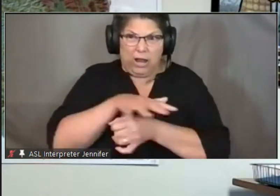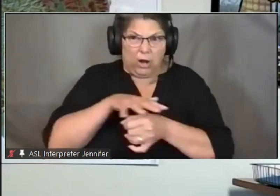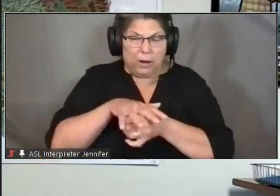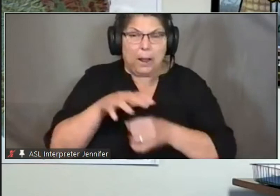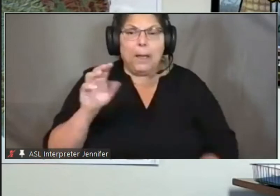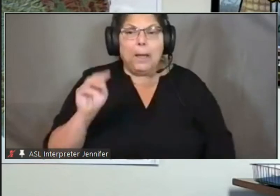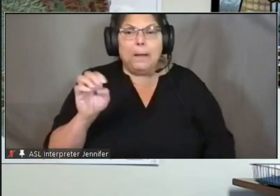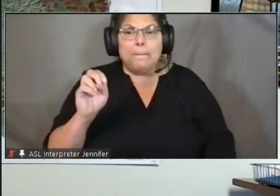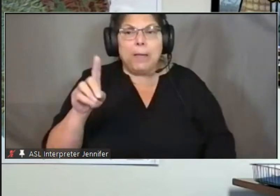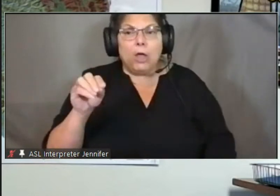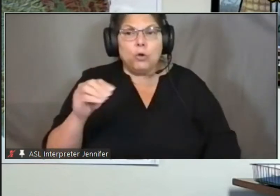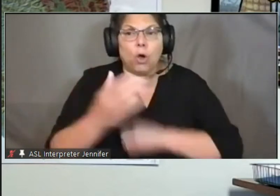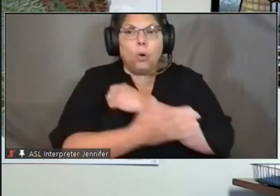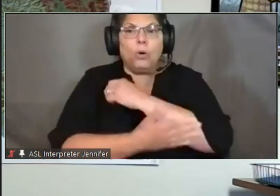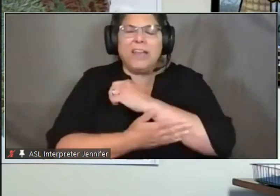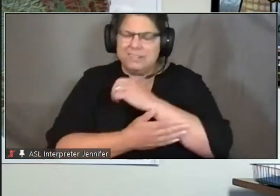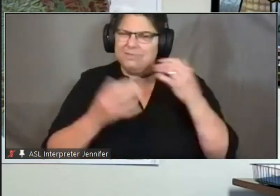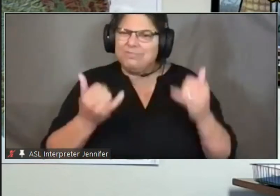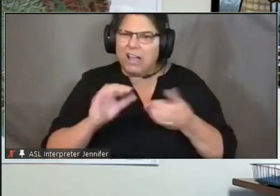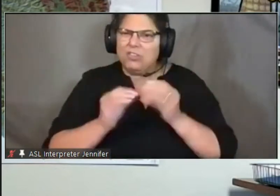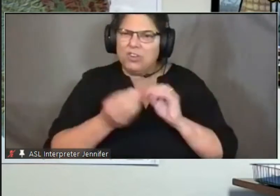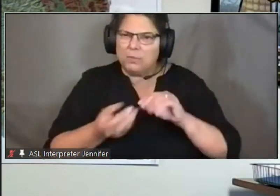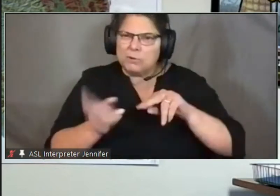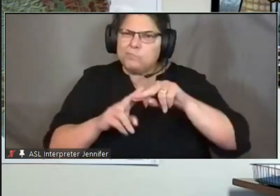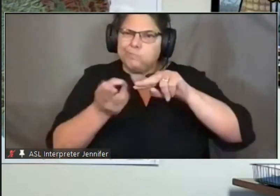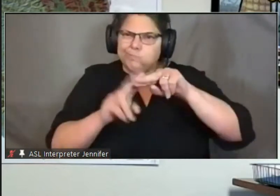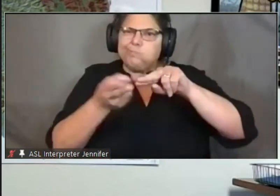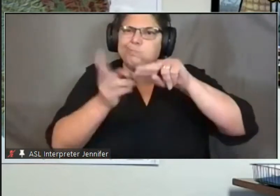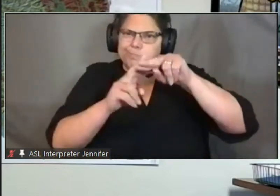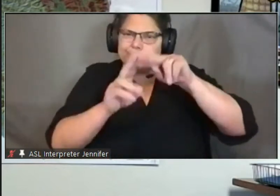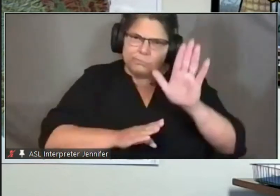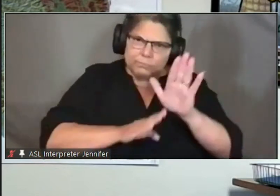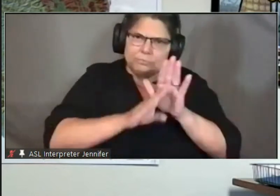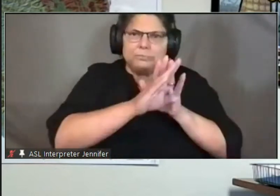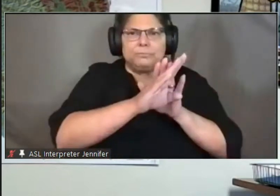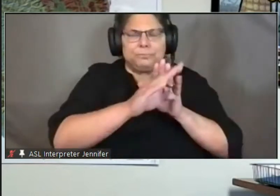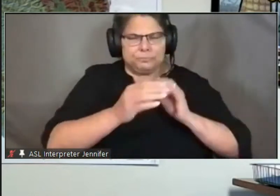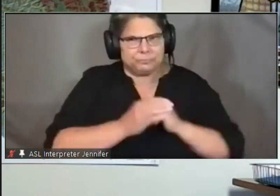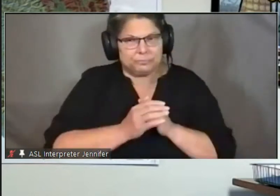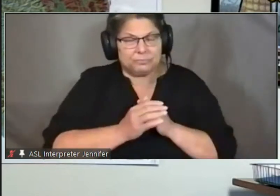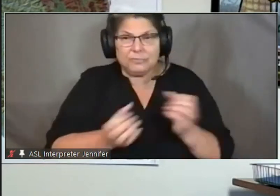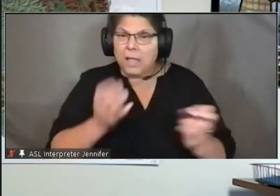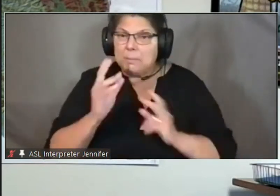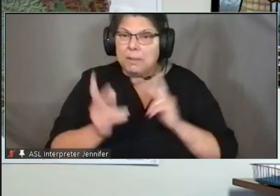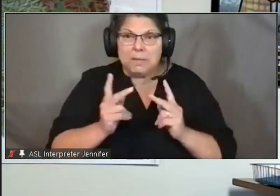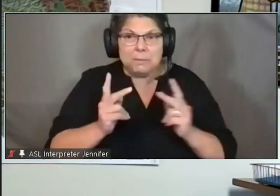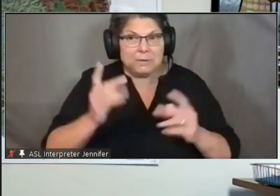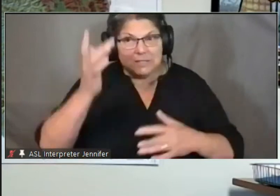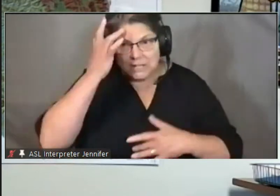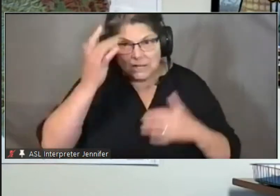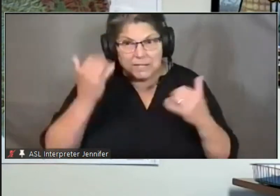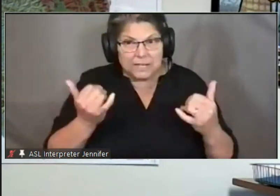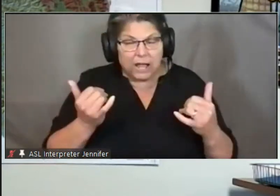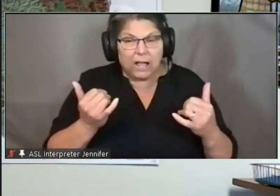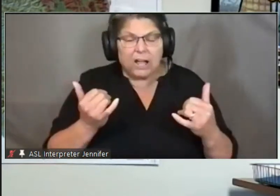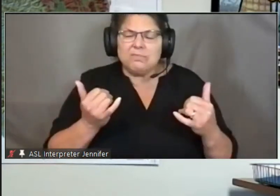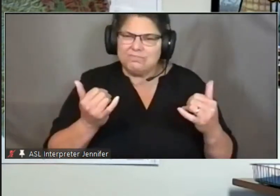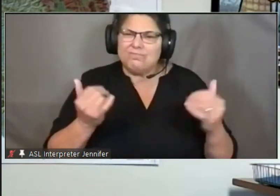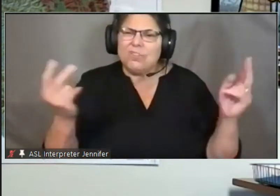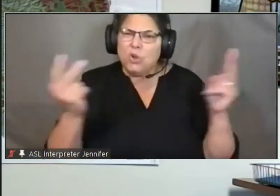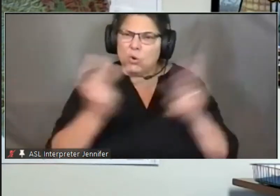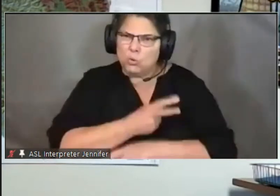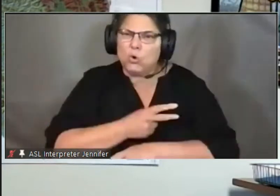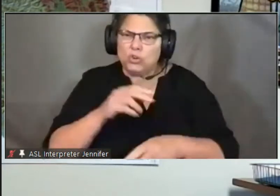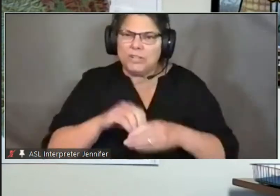Mendocino County is in a surge, and as far as case numbers, they're actually the highest in